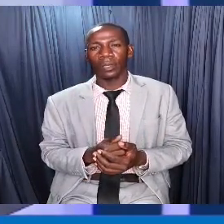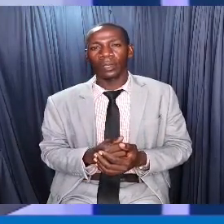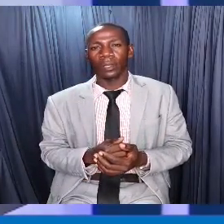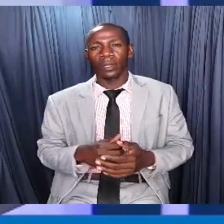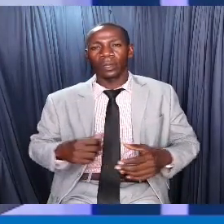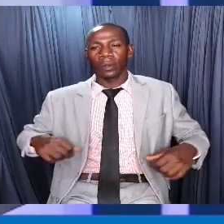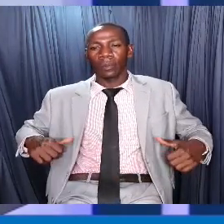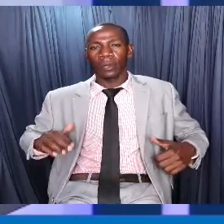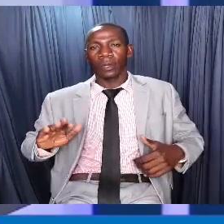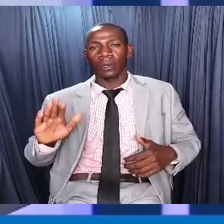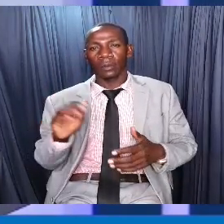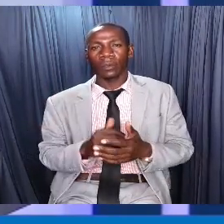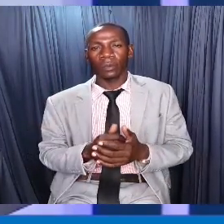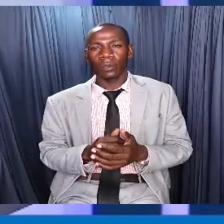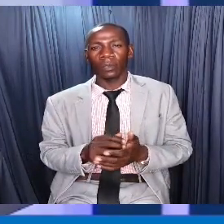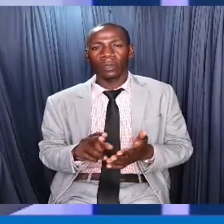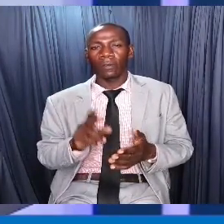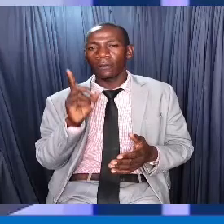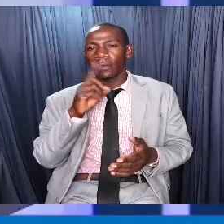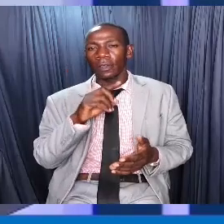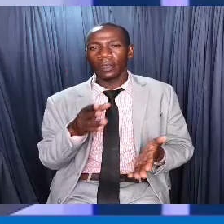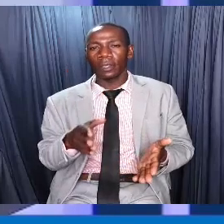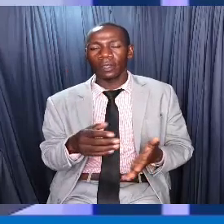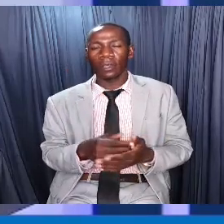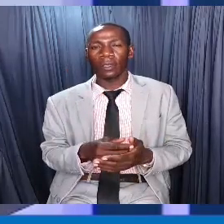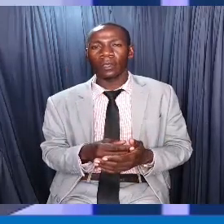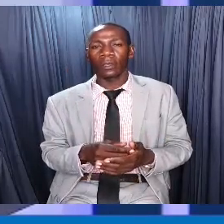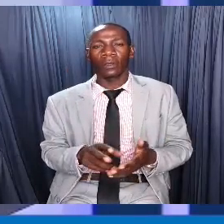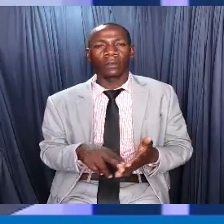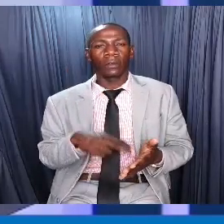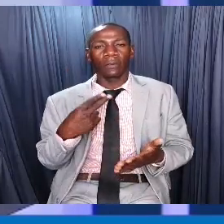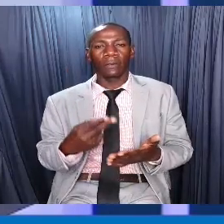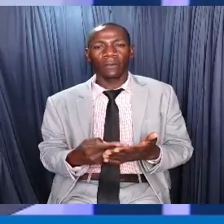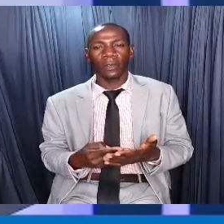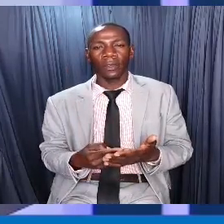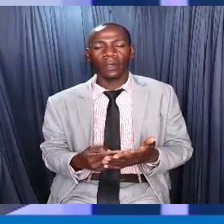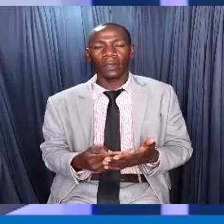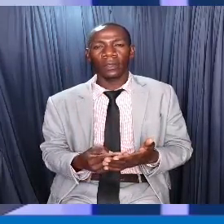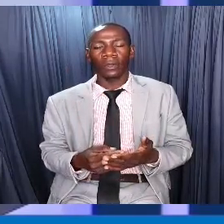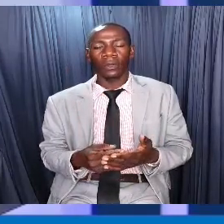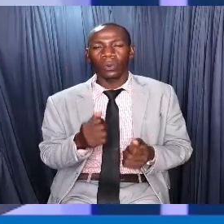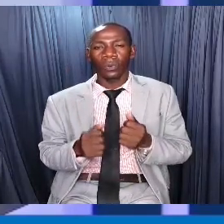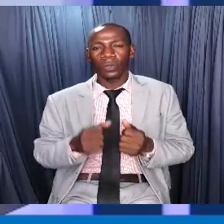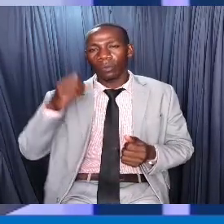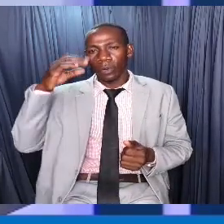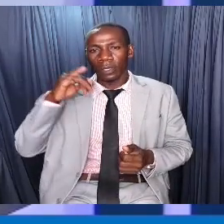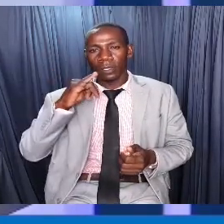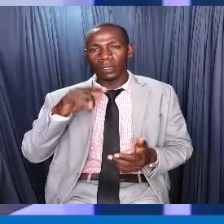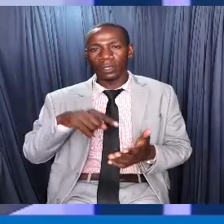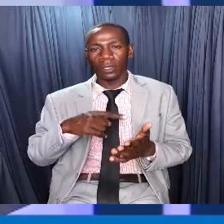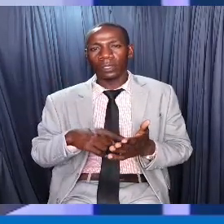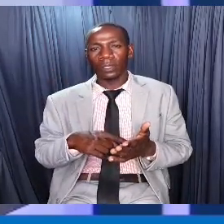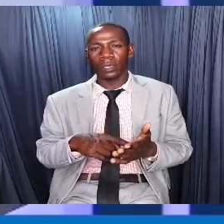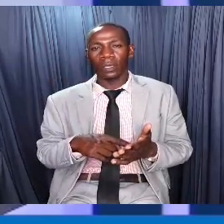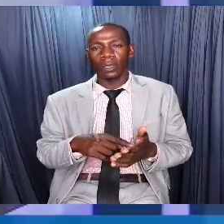Kile kiburi chake. His pride. Kiliishia hapo. Ended right there. Alishindwa. He could not do. Ni mwangaza gani huu? Now which light is this?